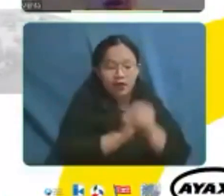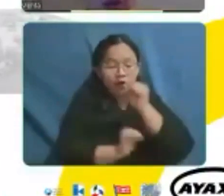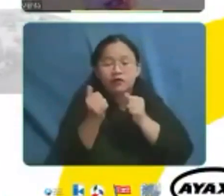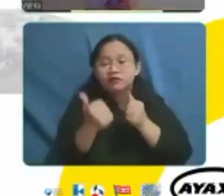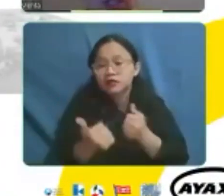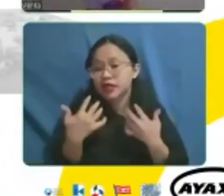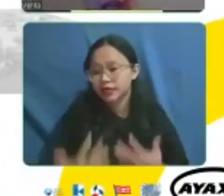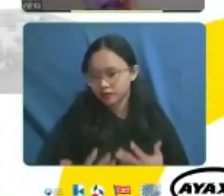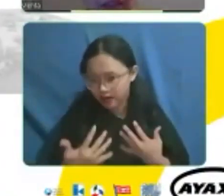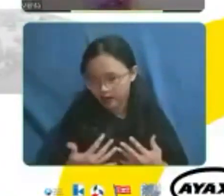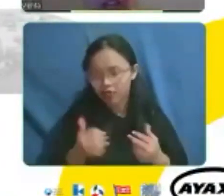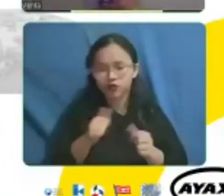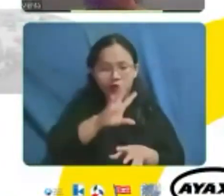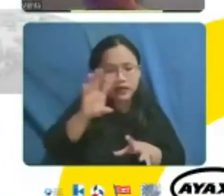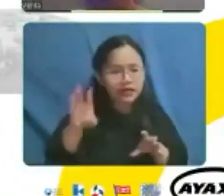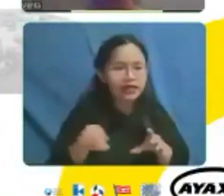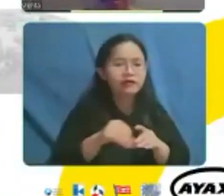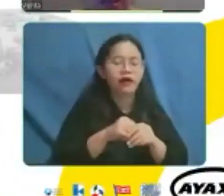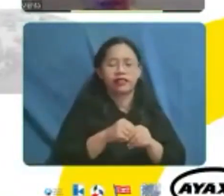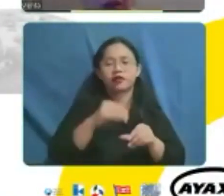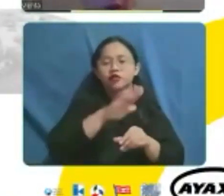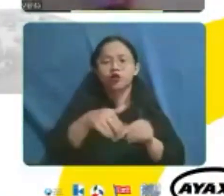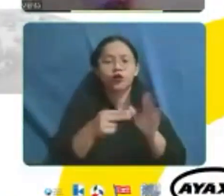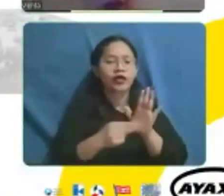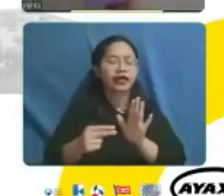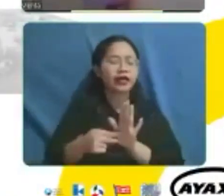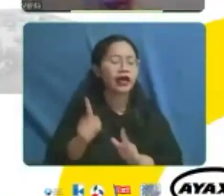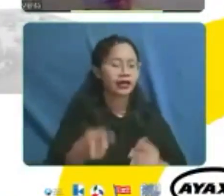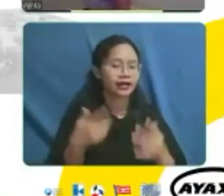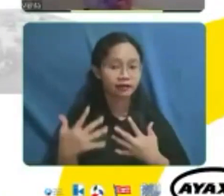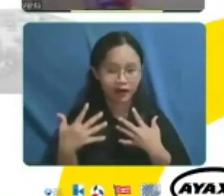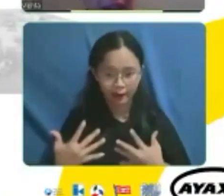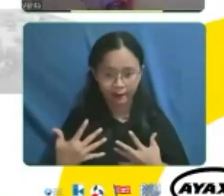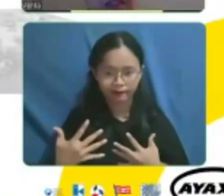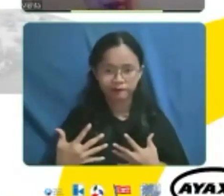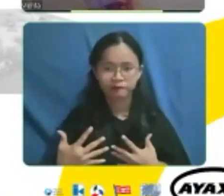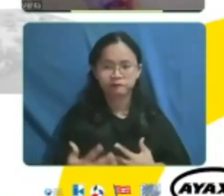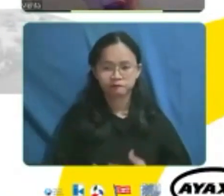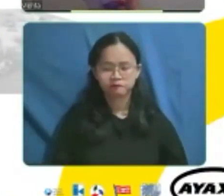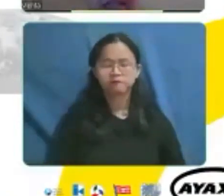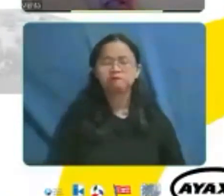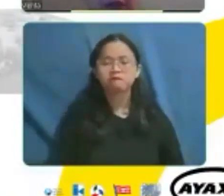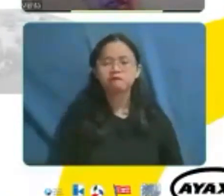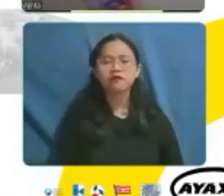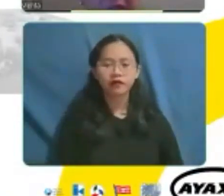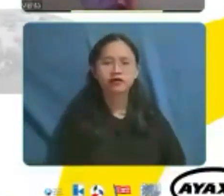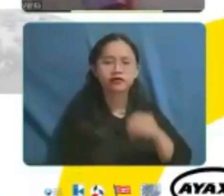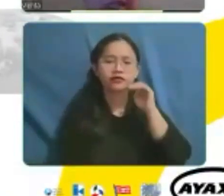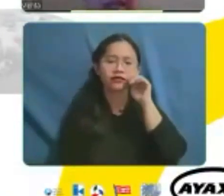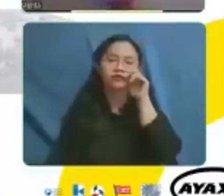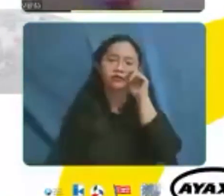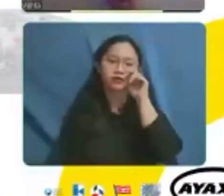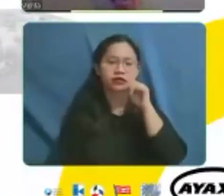So I wanted to just highlight that we've recently come out with a microsite that really highlights different city